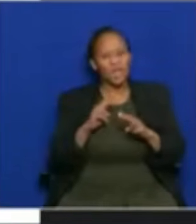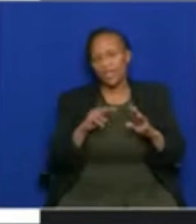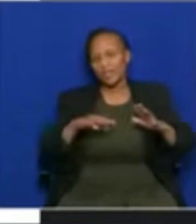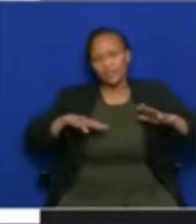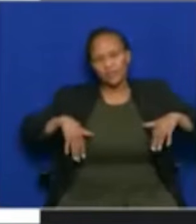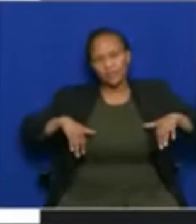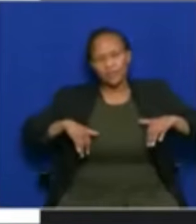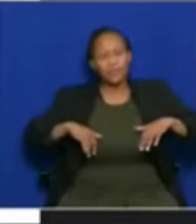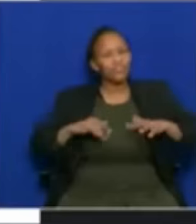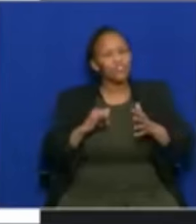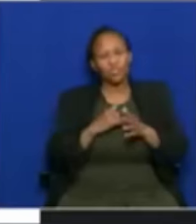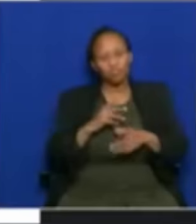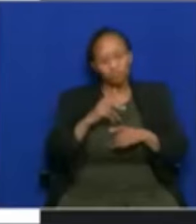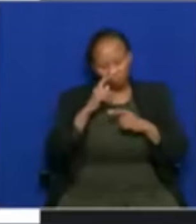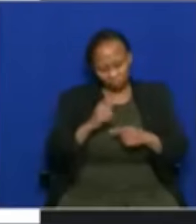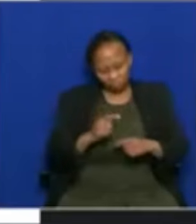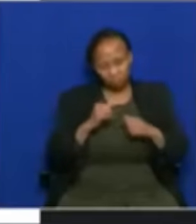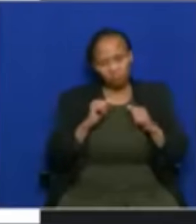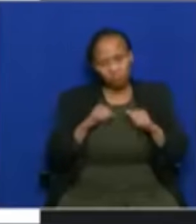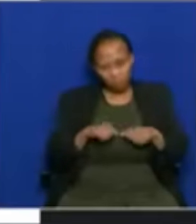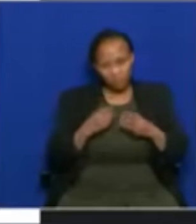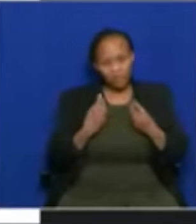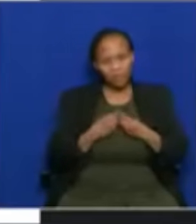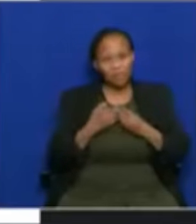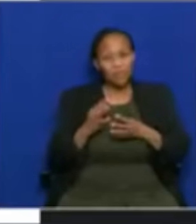something from her. Do you agree?